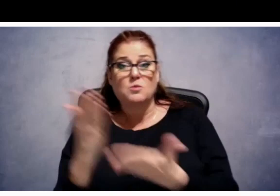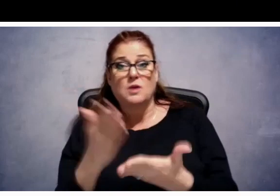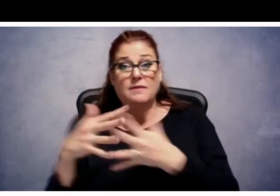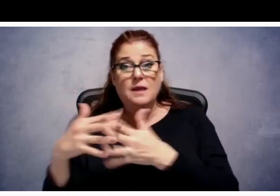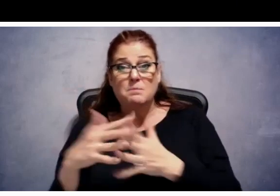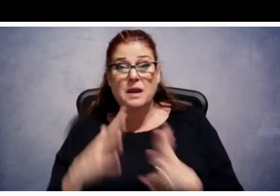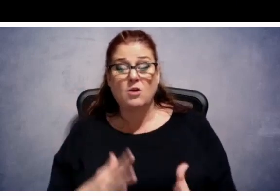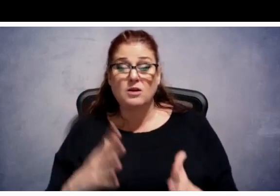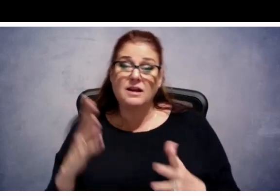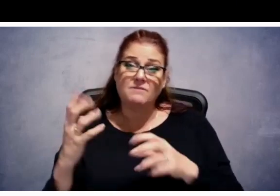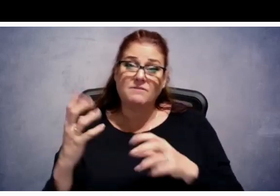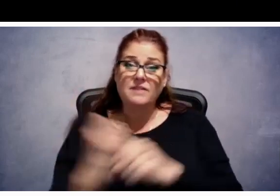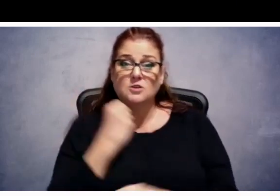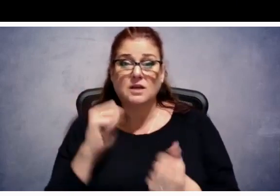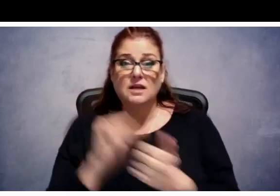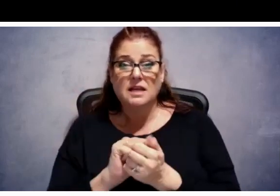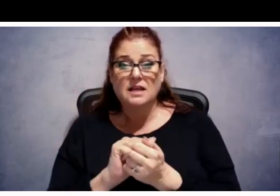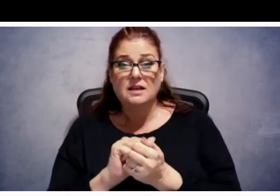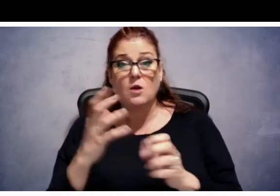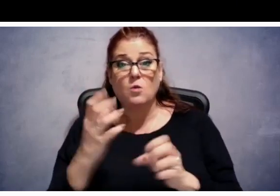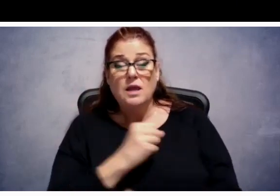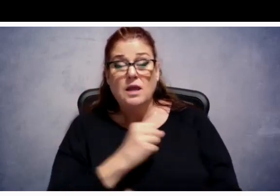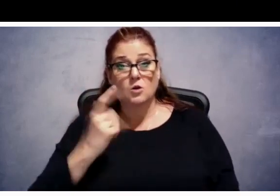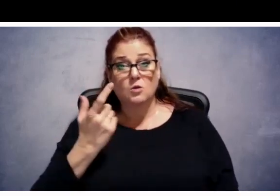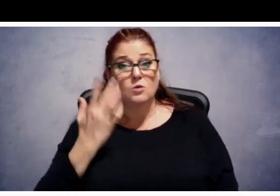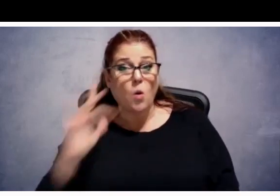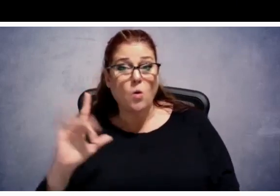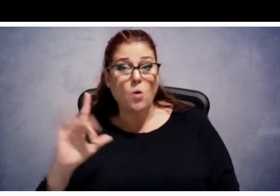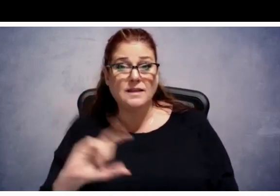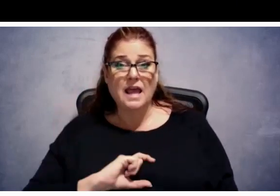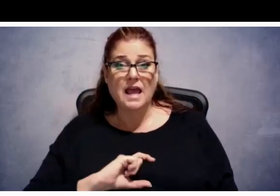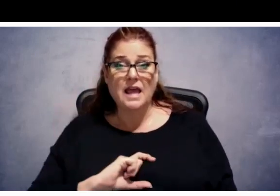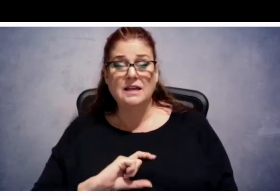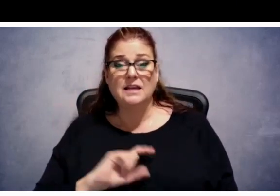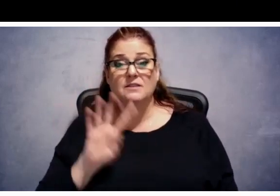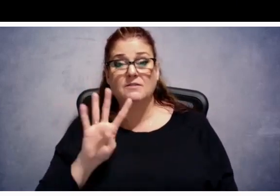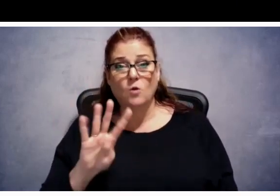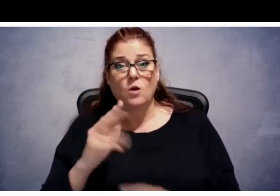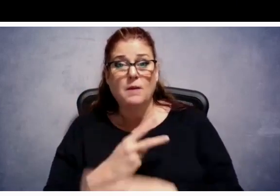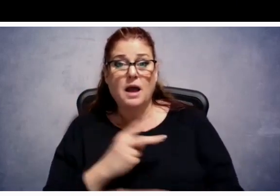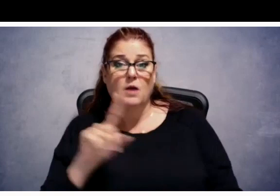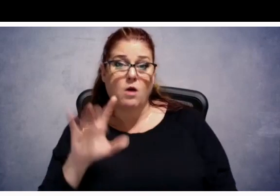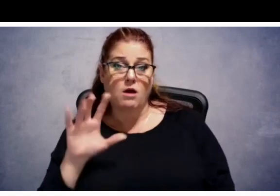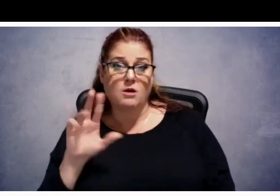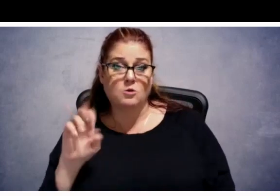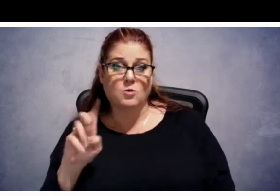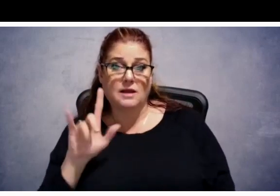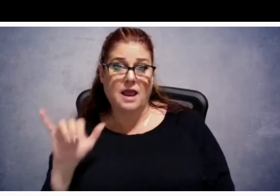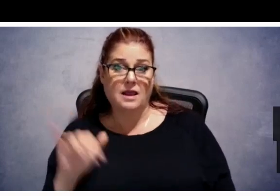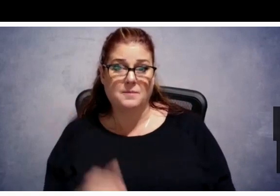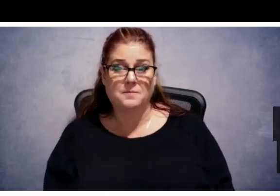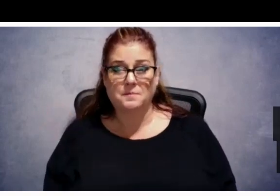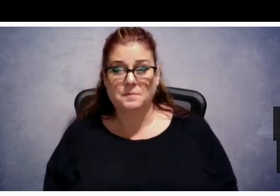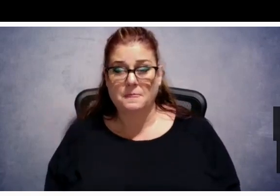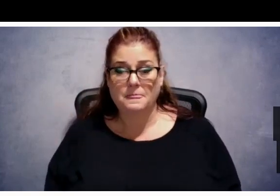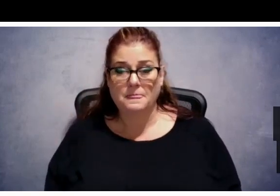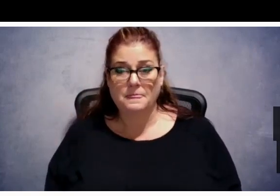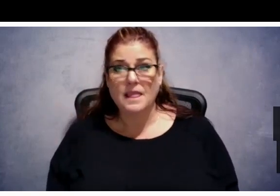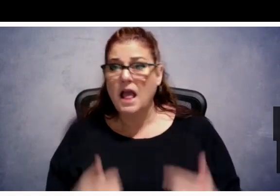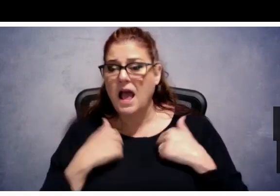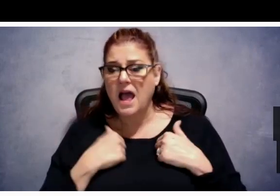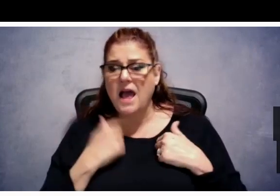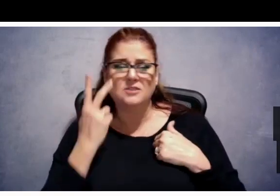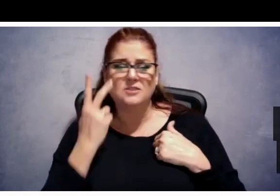Americans victory and win gold again in the 4x100 meter relay. I